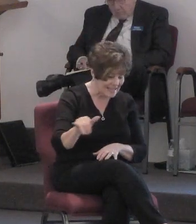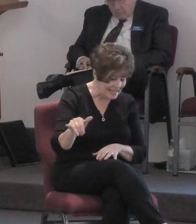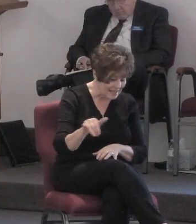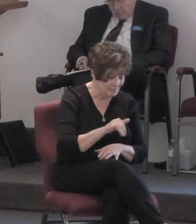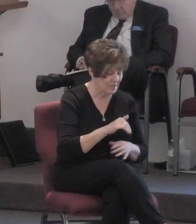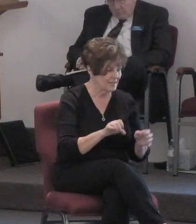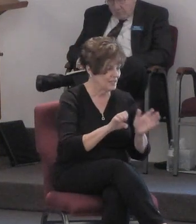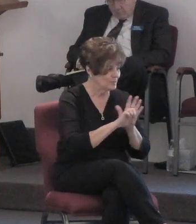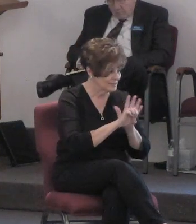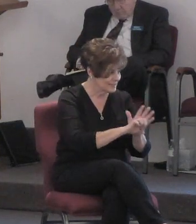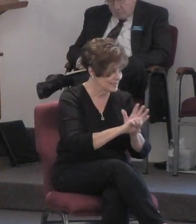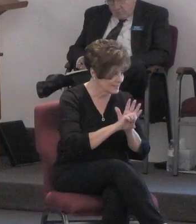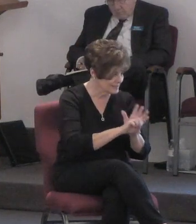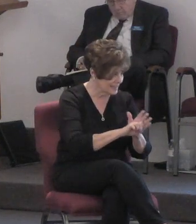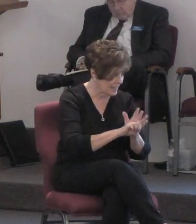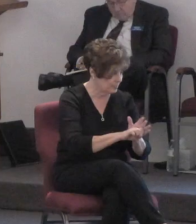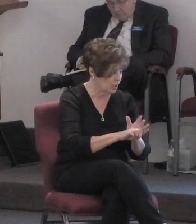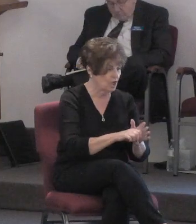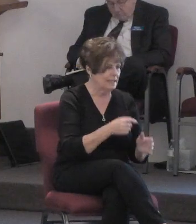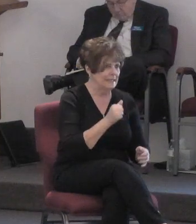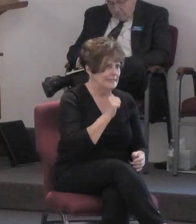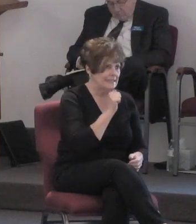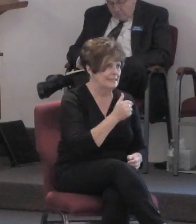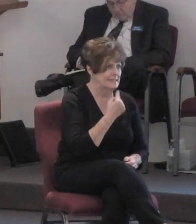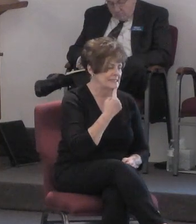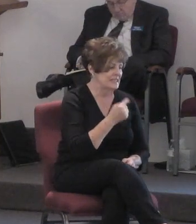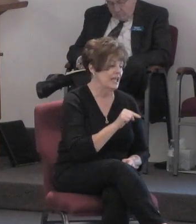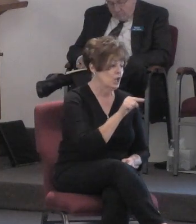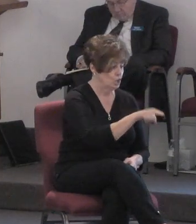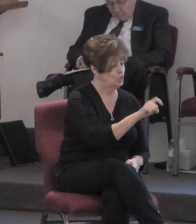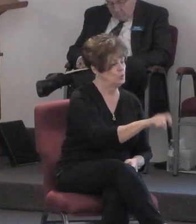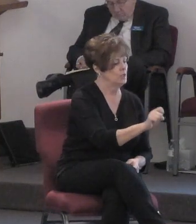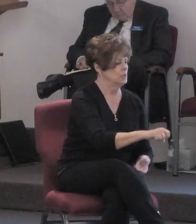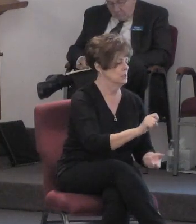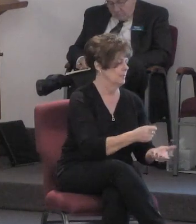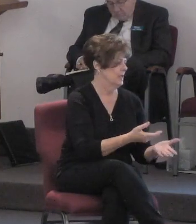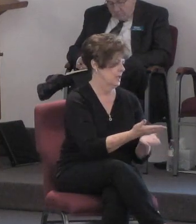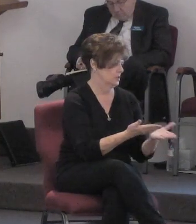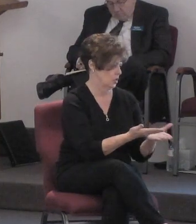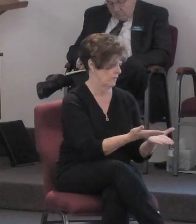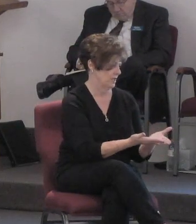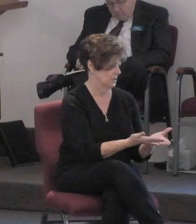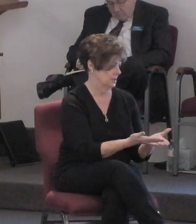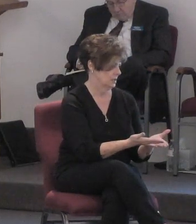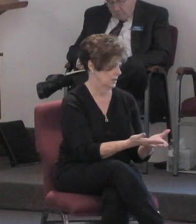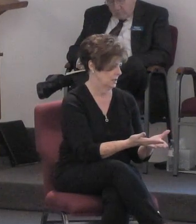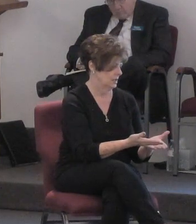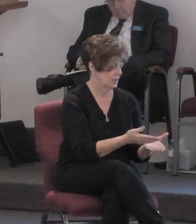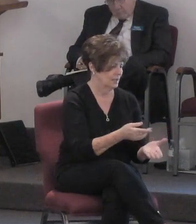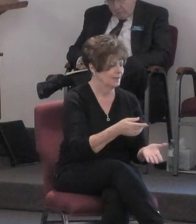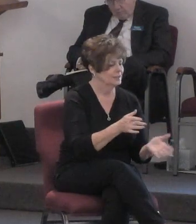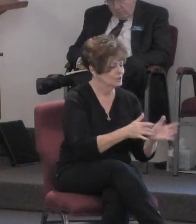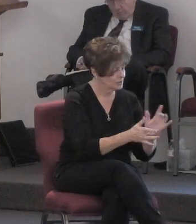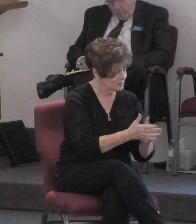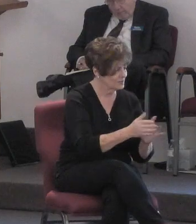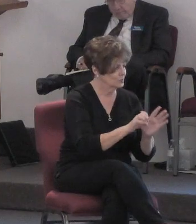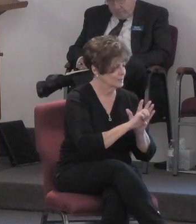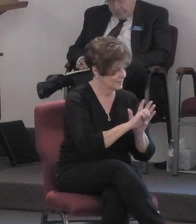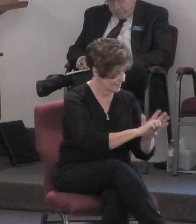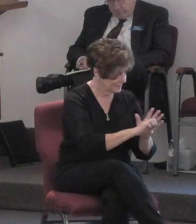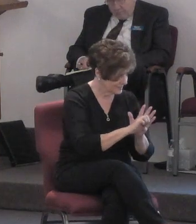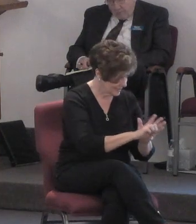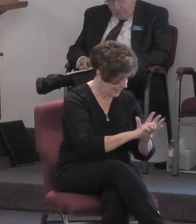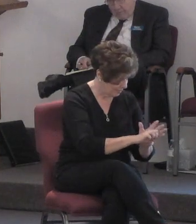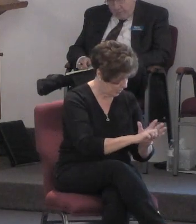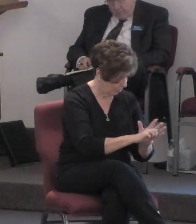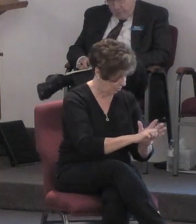Jesus became a servant for them. He showed them. He was an example to them. But then I want you to see what he actually did.